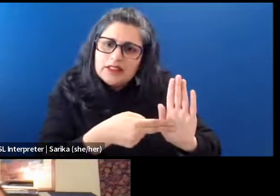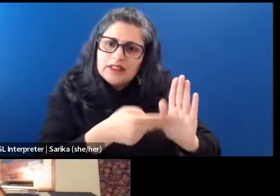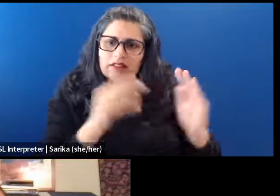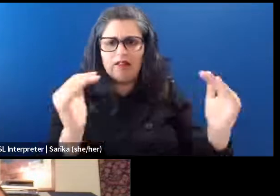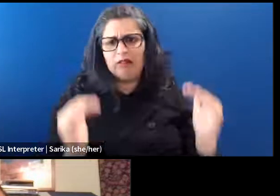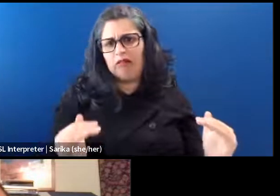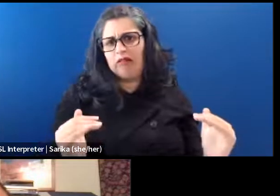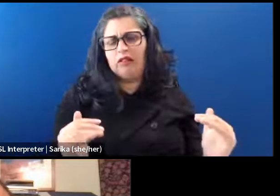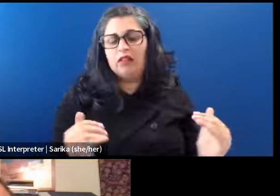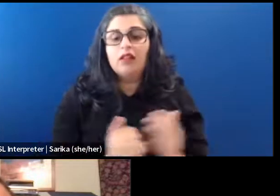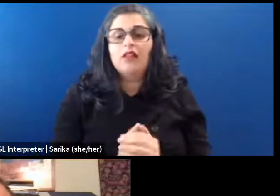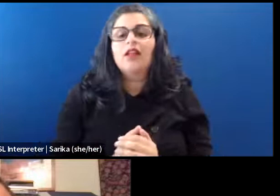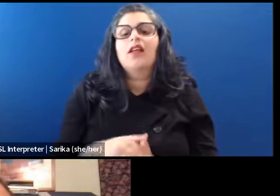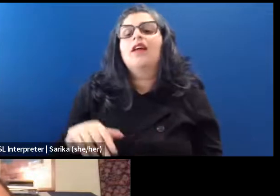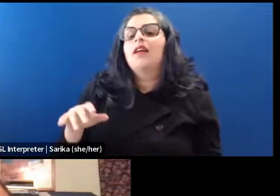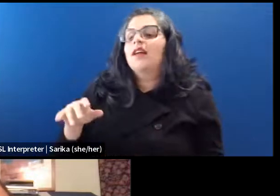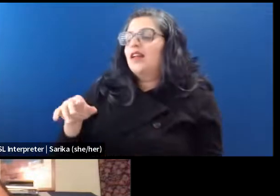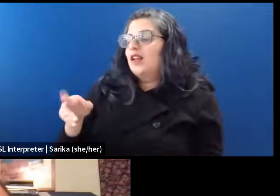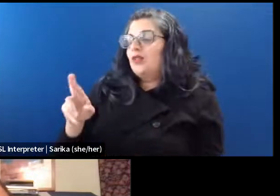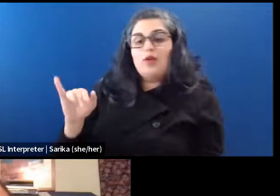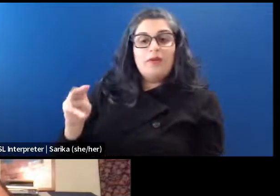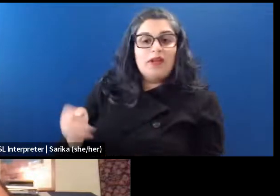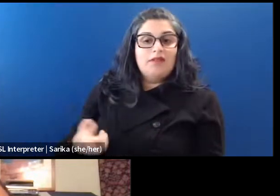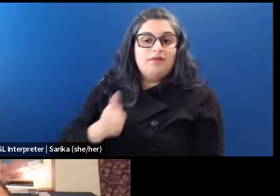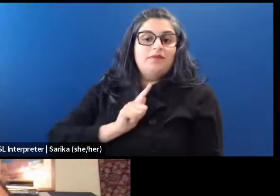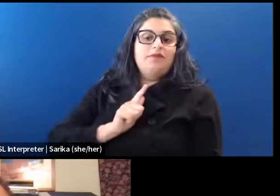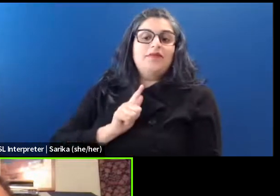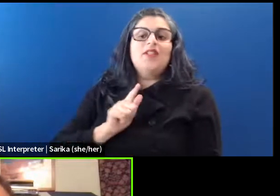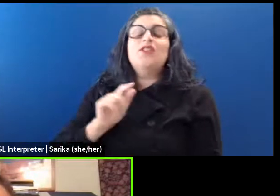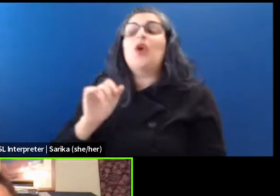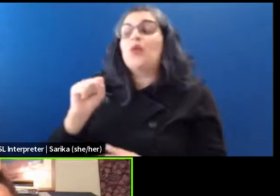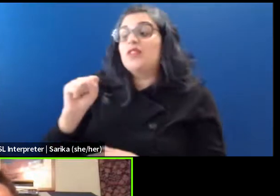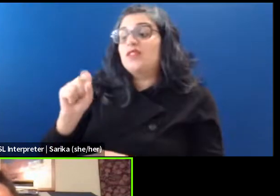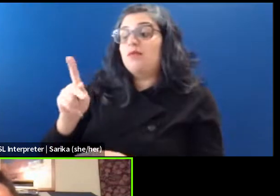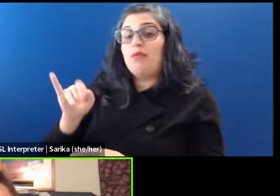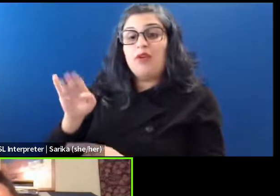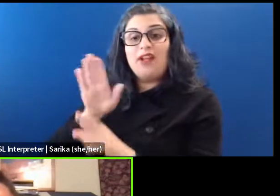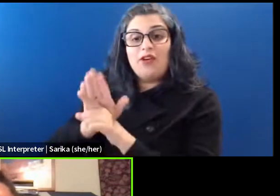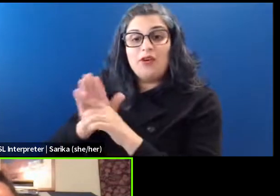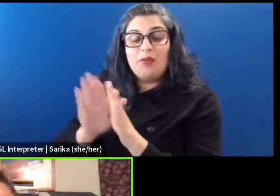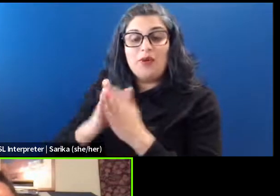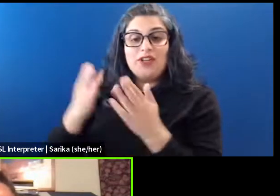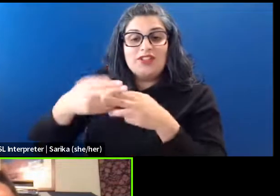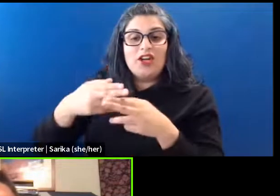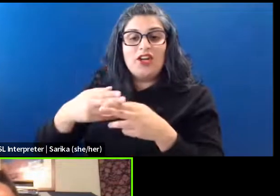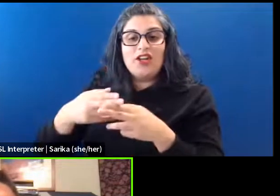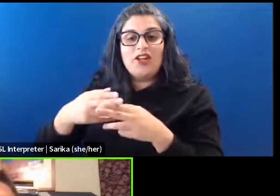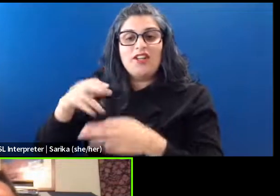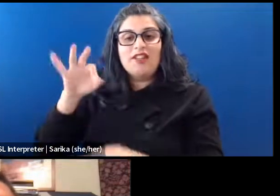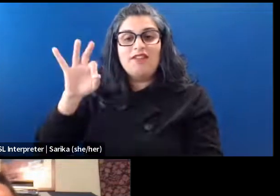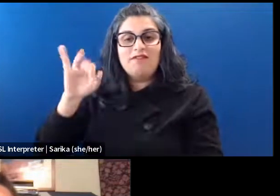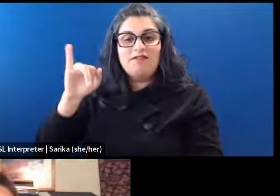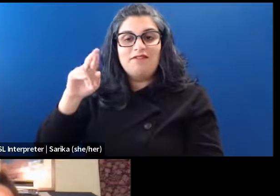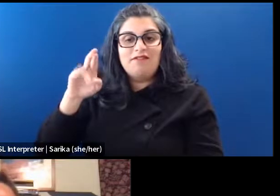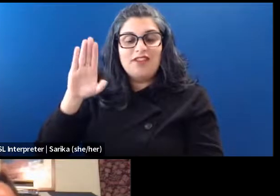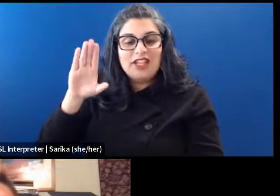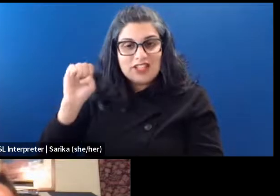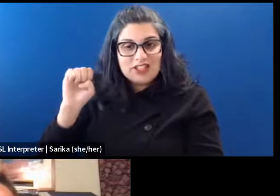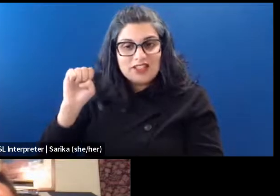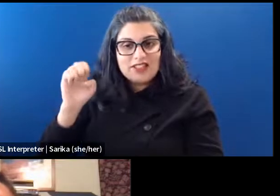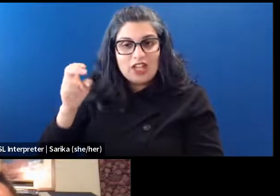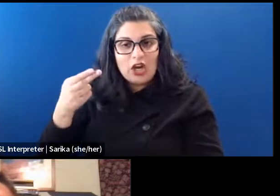Yes. So Spring's book is A Fierce Heart. Yes. That's what I'm remembering. A Fierce Heart.